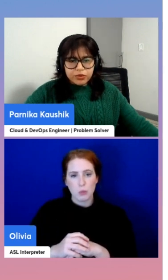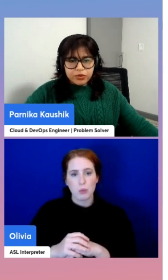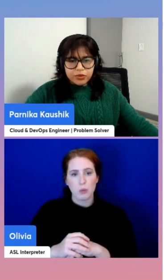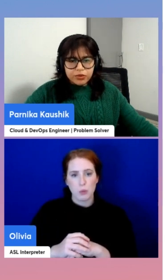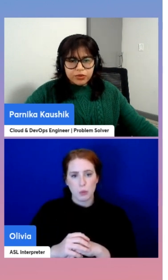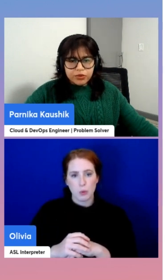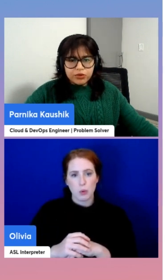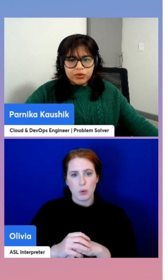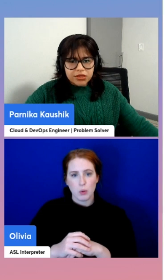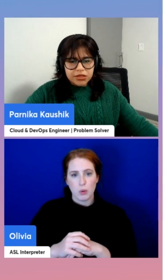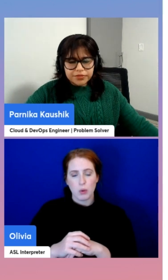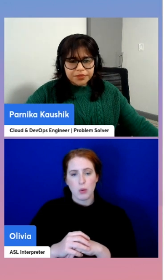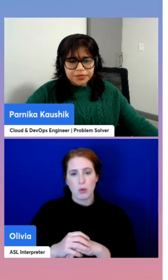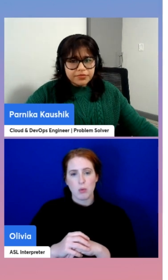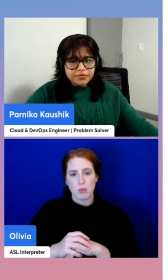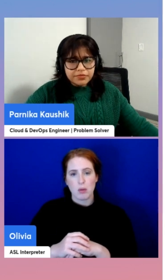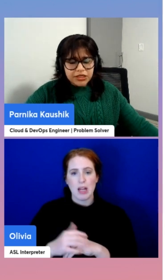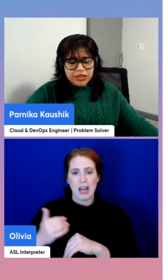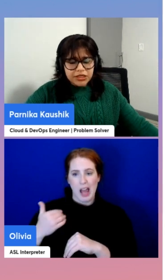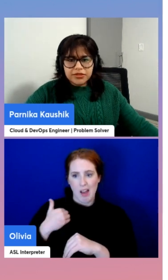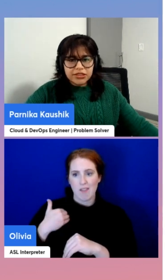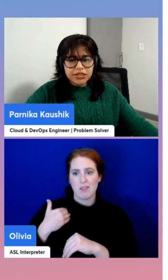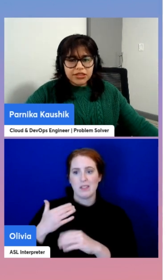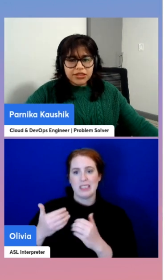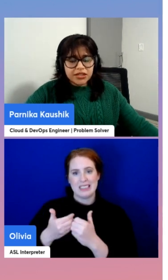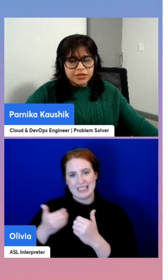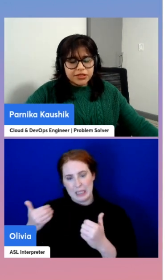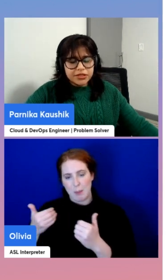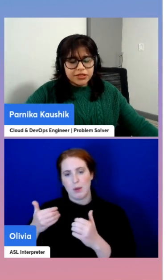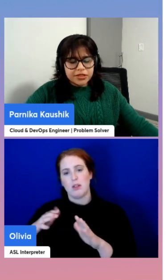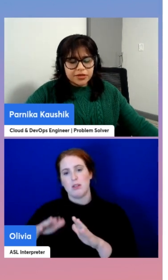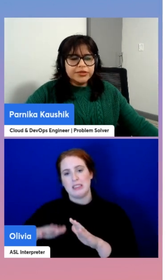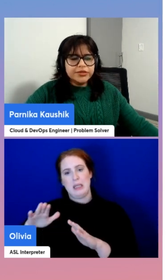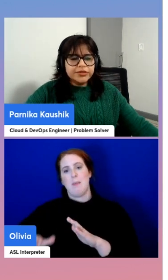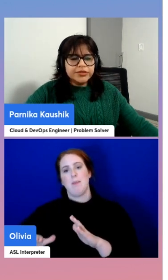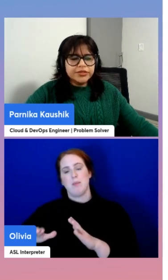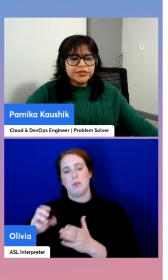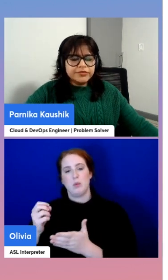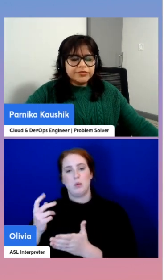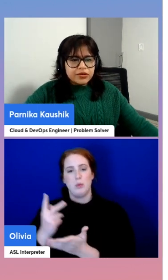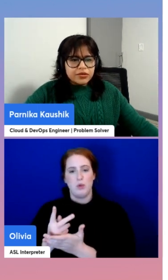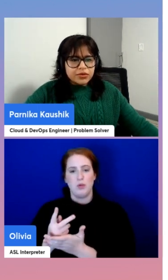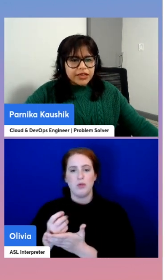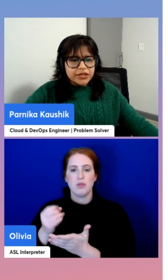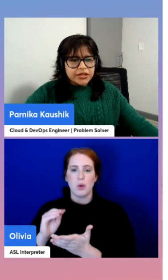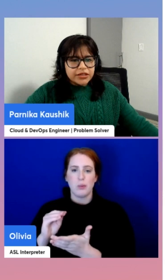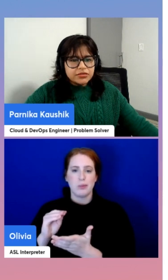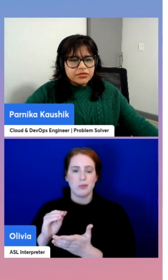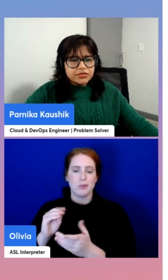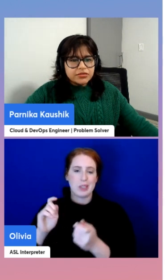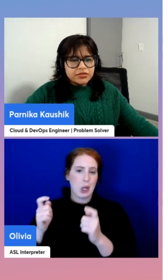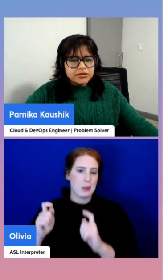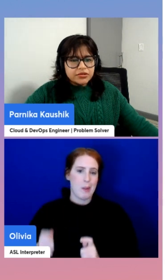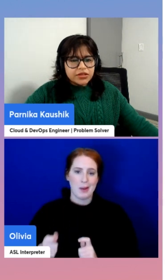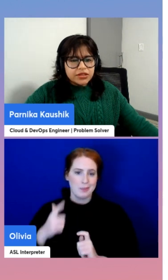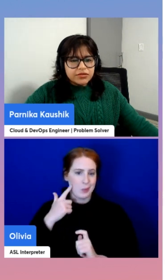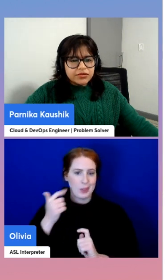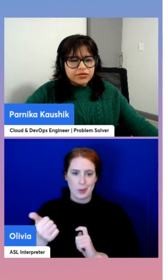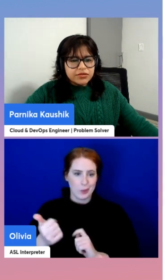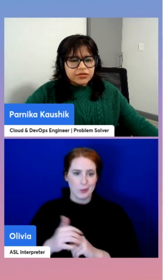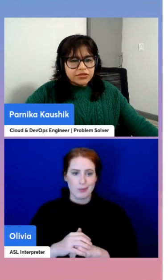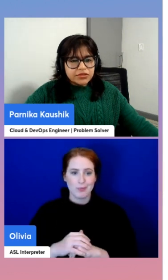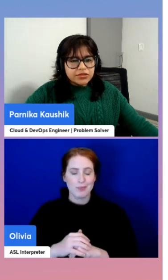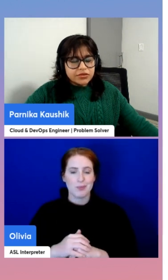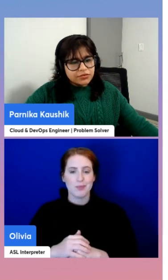that approves the apply process. Again, it's customizable, it's up to you. Okay, so now that that